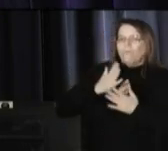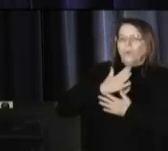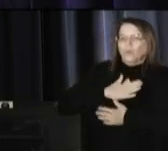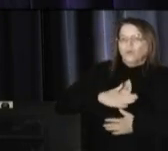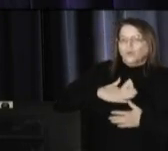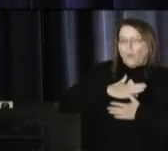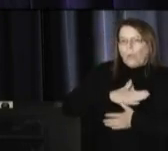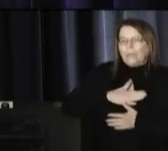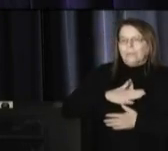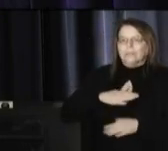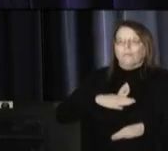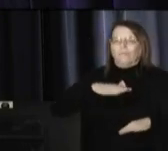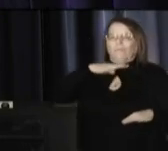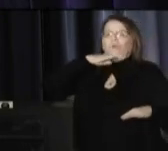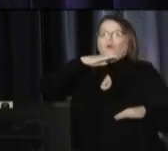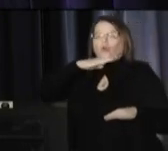full.